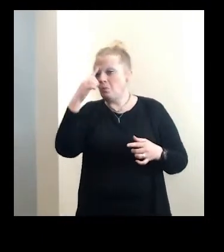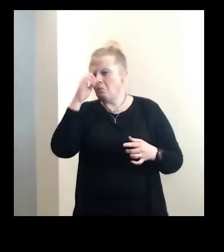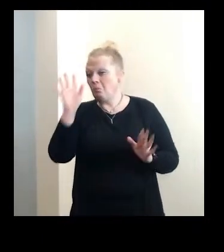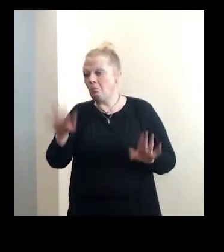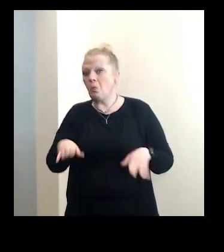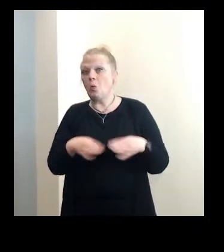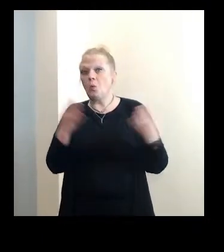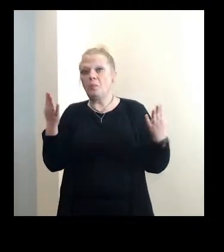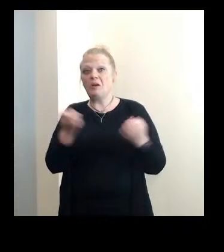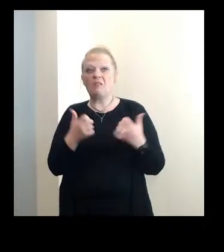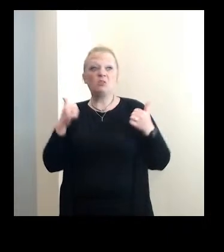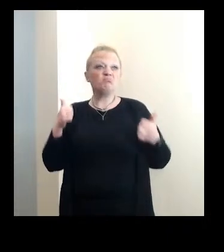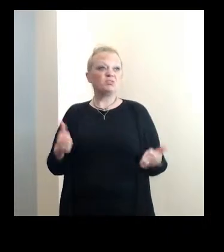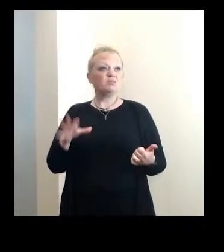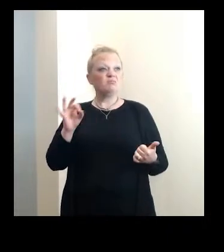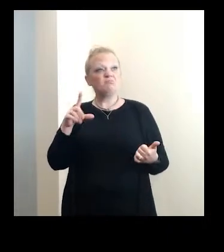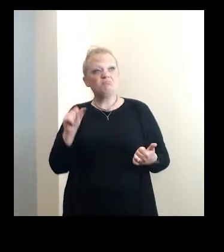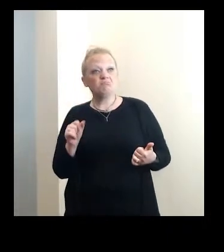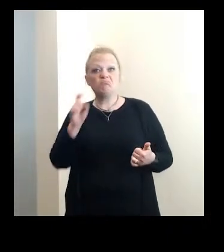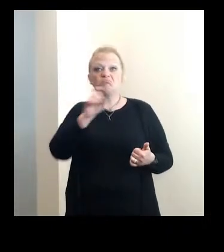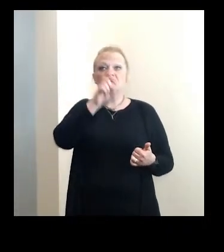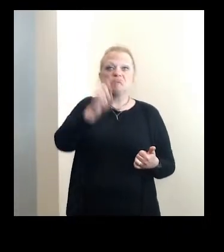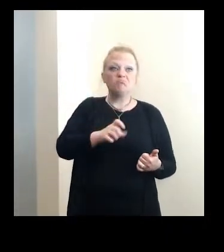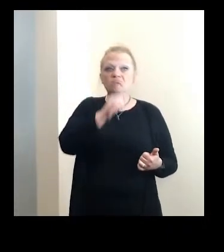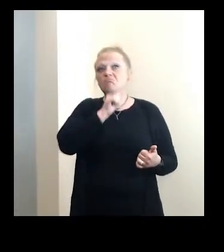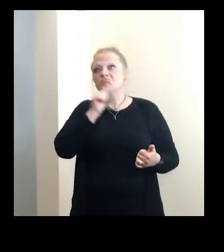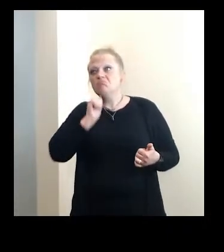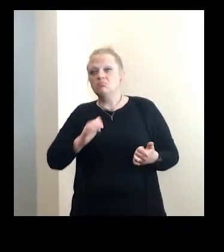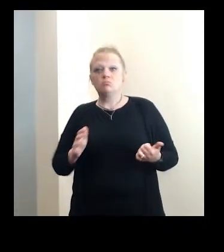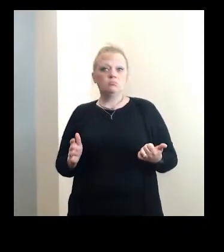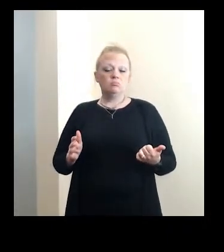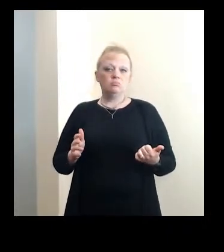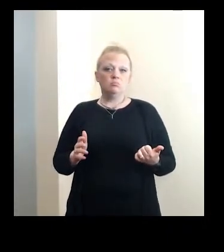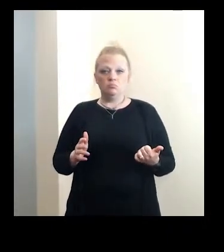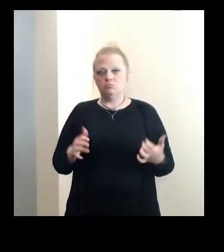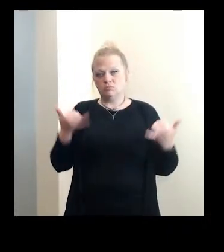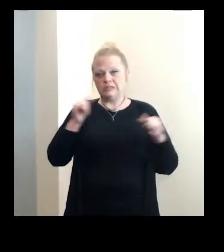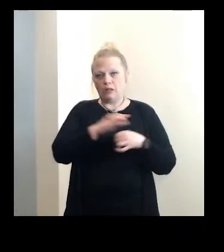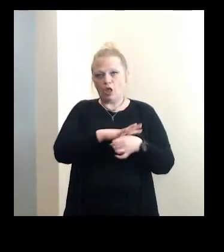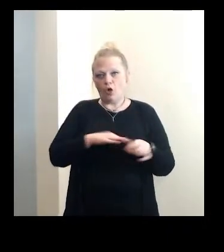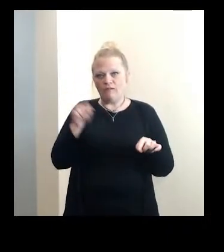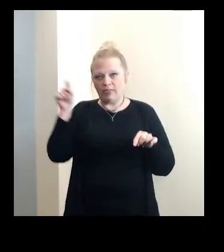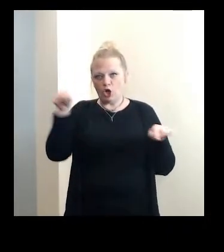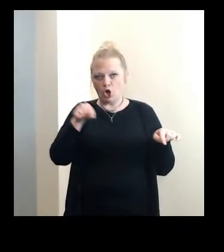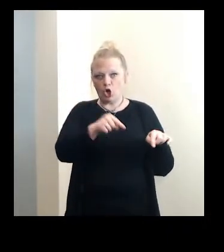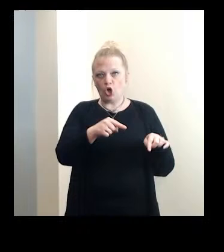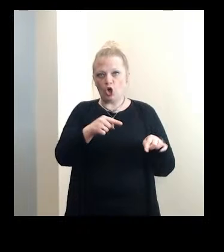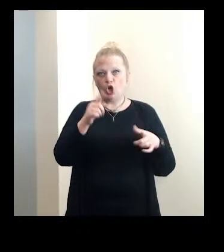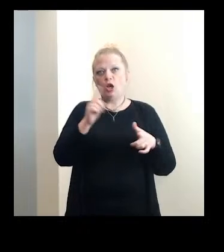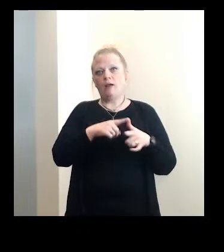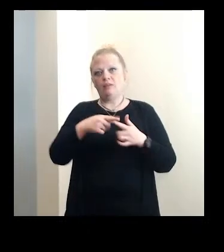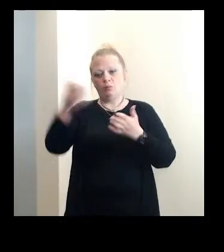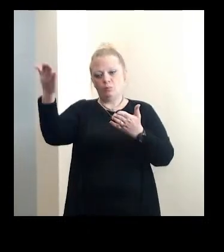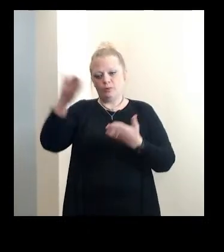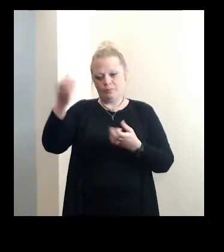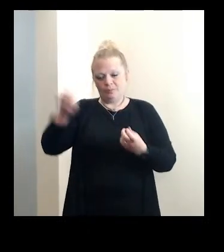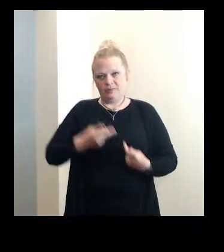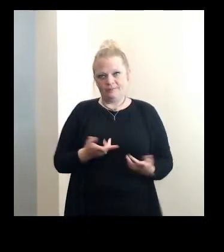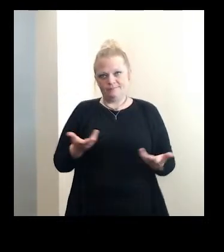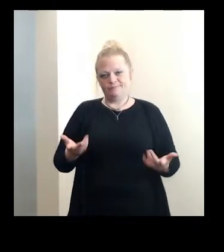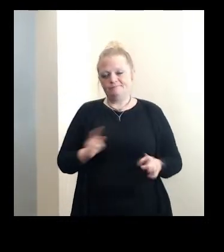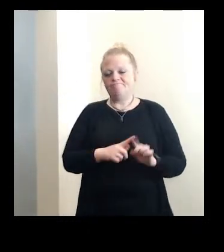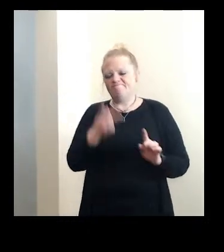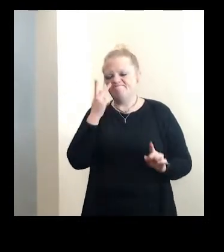they're open, everything's great, Florida, Texas, Arizona, and there's still COVID in those communities, and they brought it back. But thankfully, we've seen a